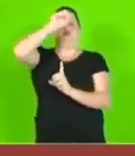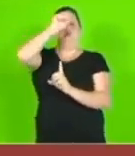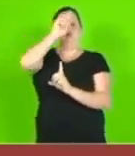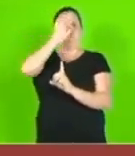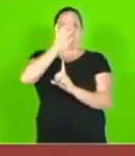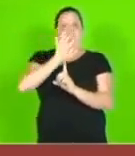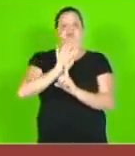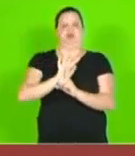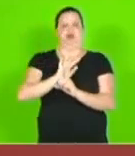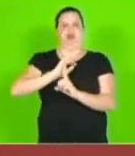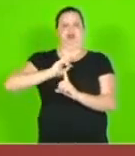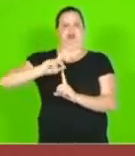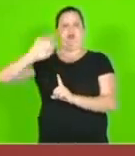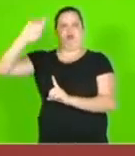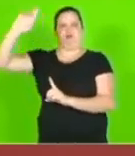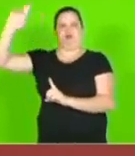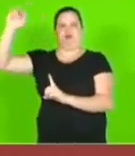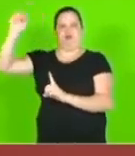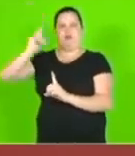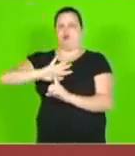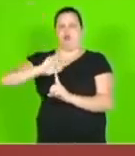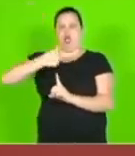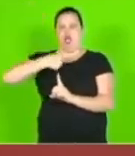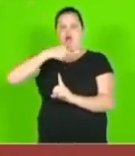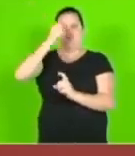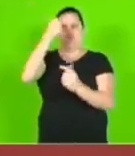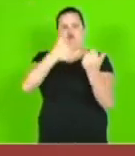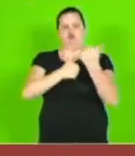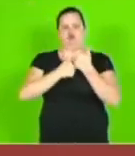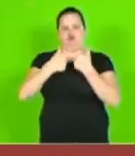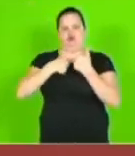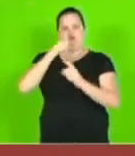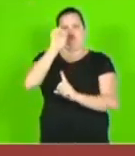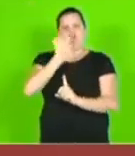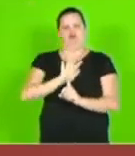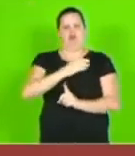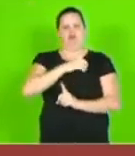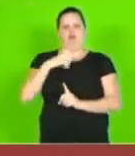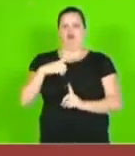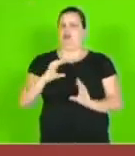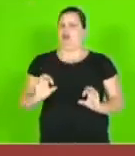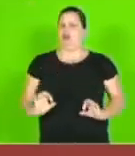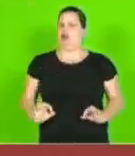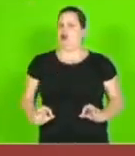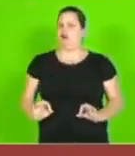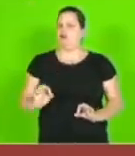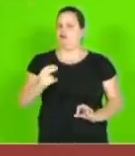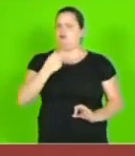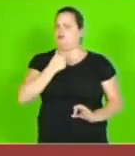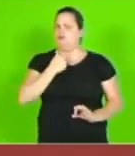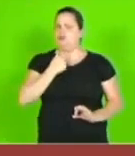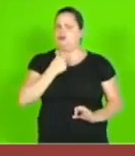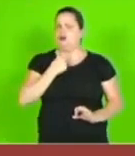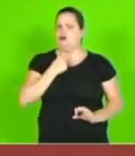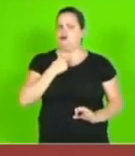we pray for the bread and for the wine. And the brethren thinks that he's the one that's blessing the bread. But that is not